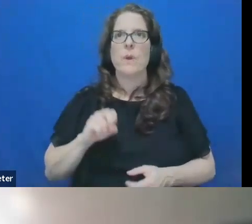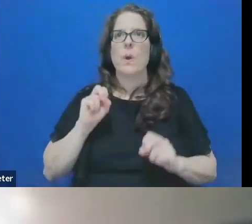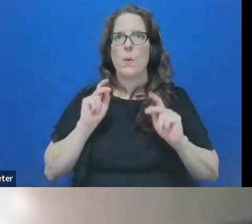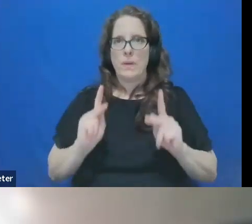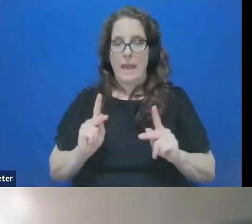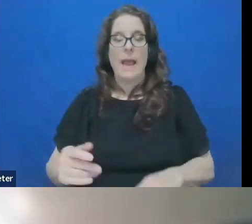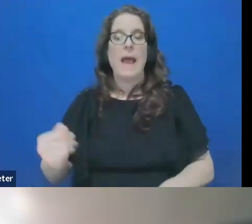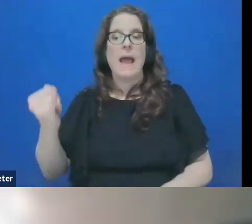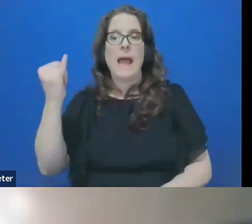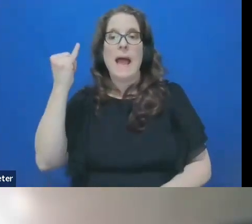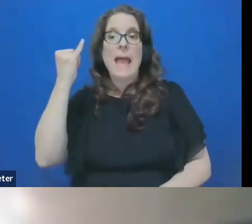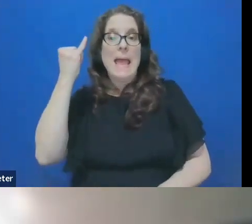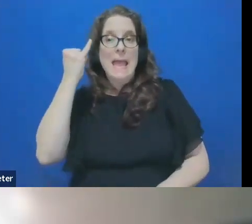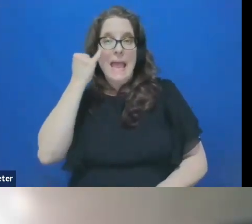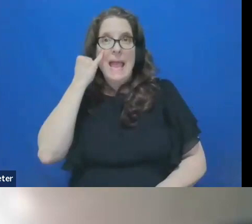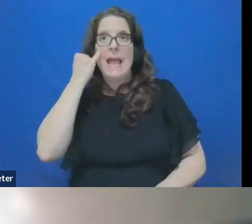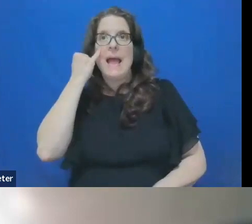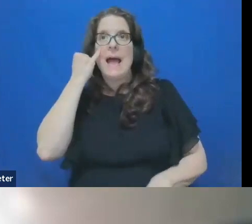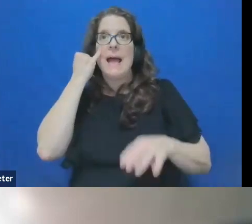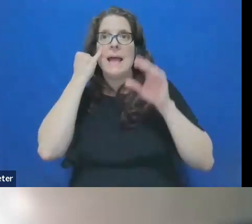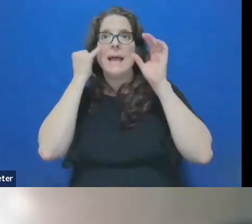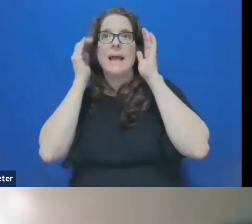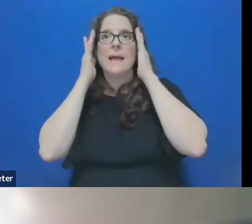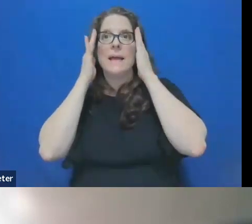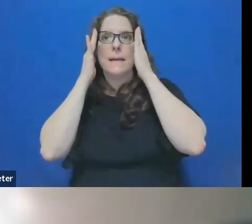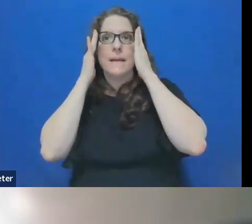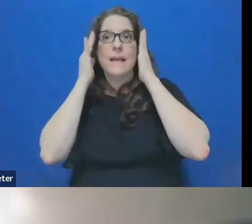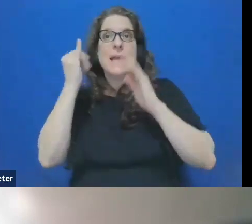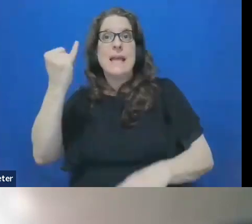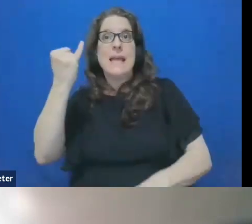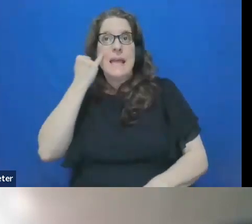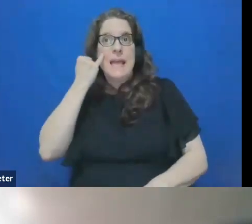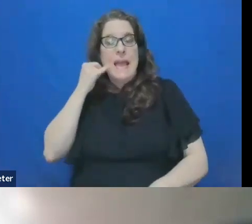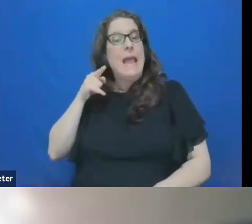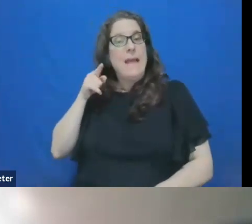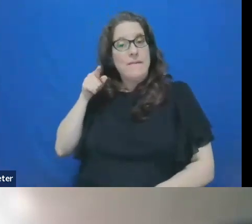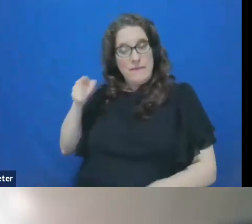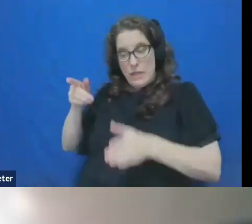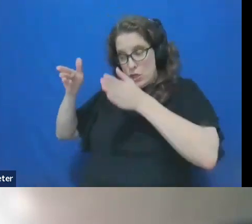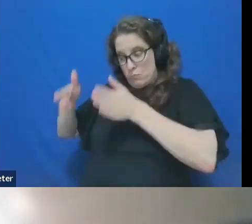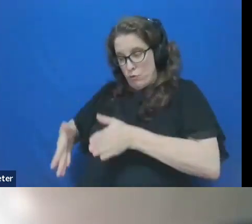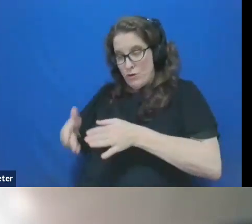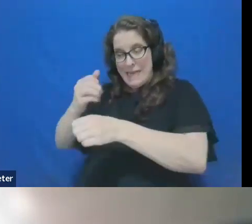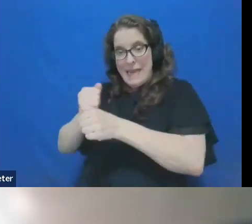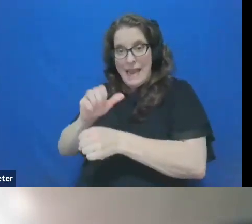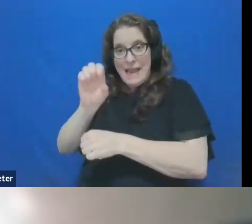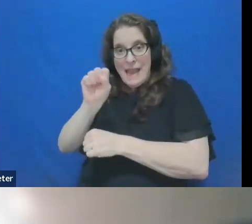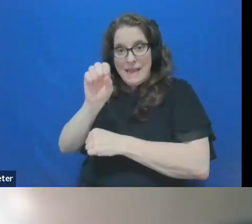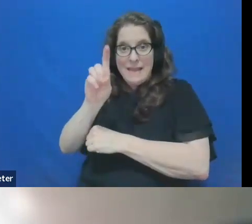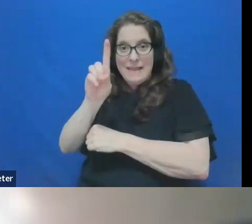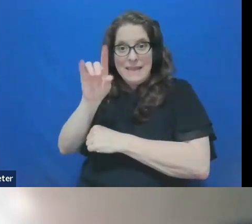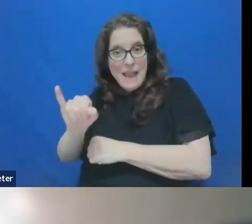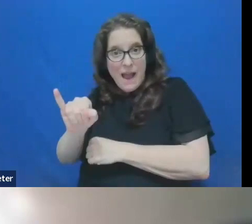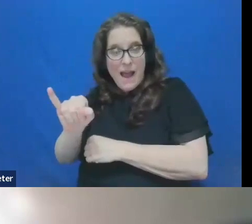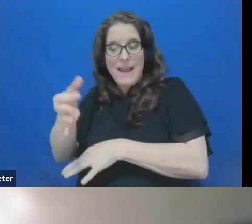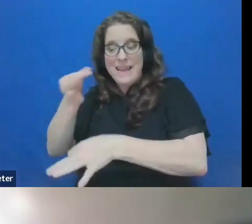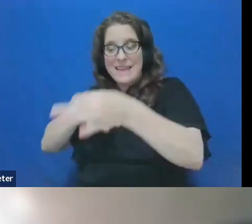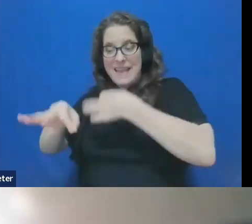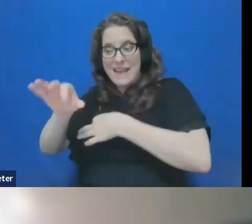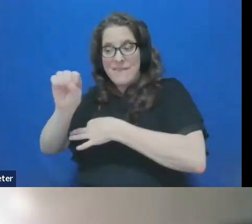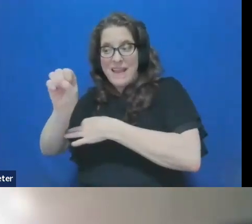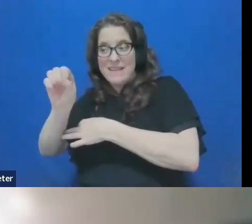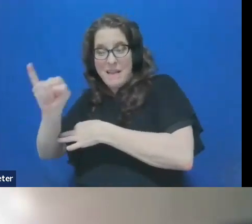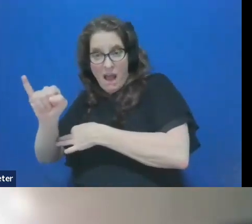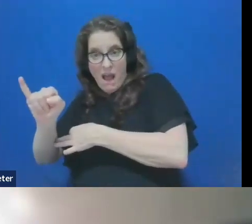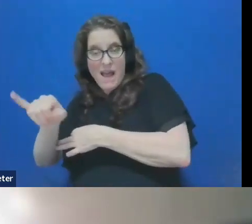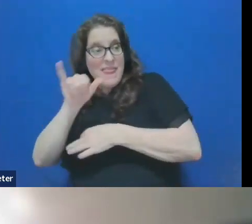received SSDI, not SSI, can the funds be used for food shelter? So there might be similar to